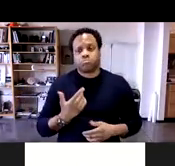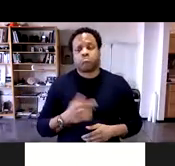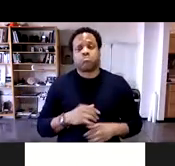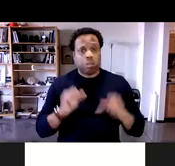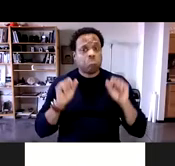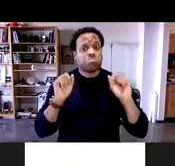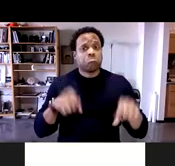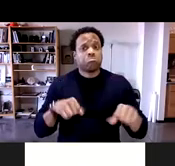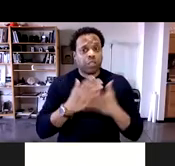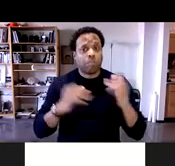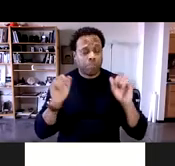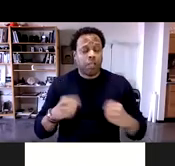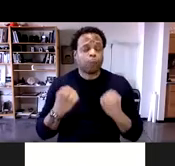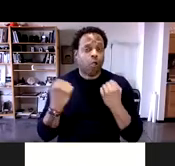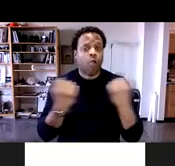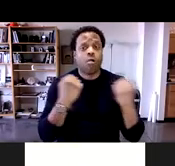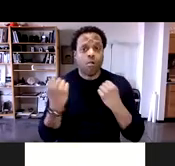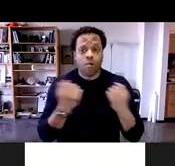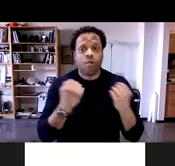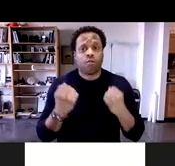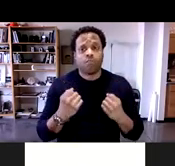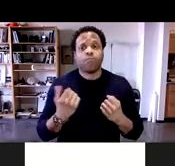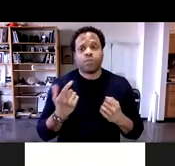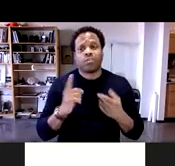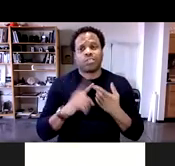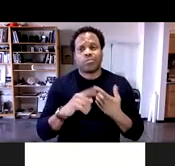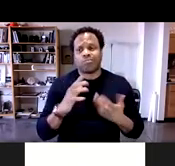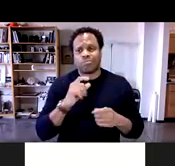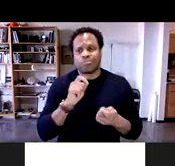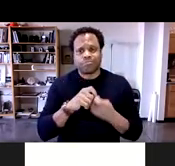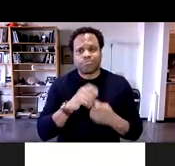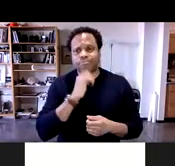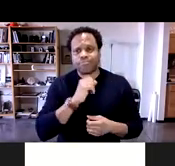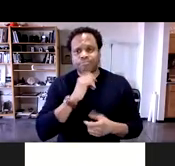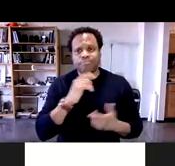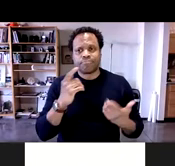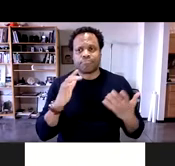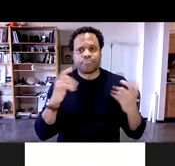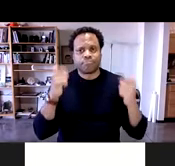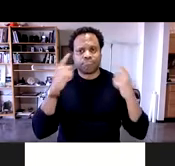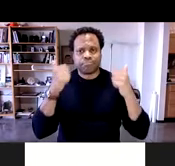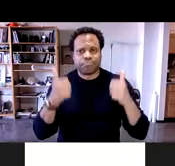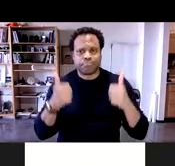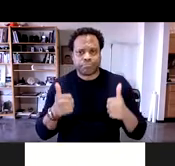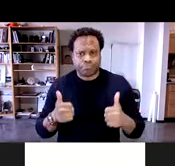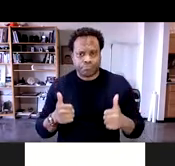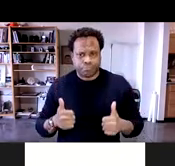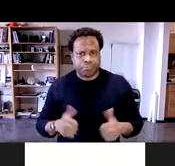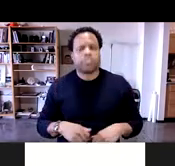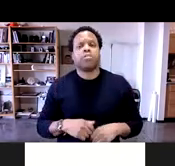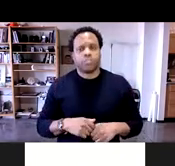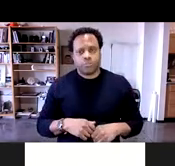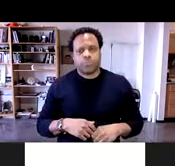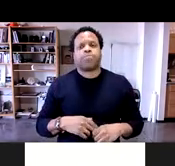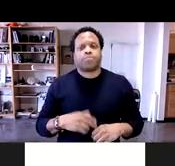see some of their peripheral vision, or they can't see above a